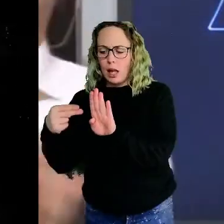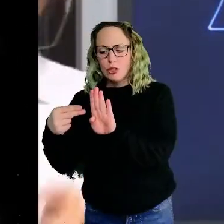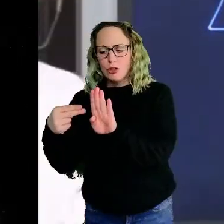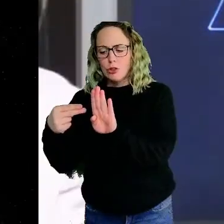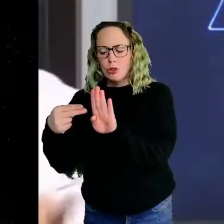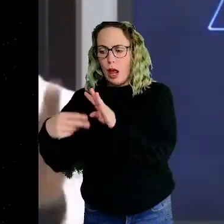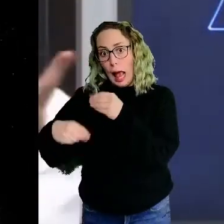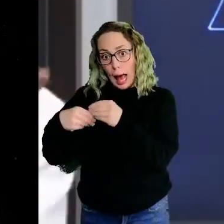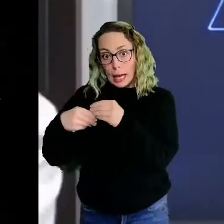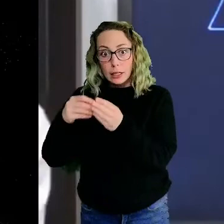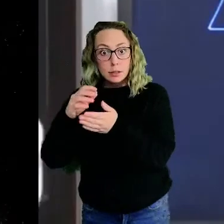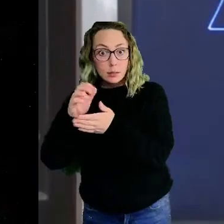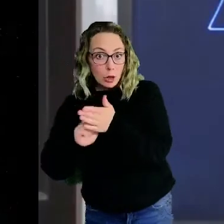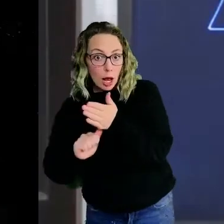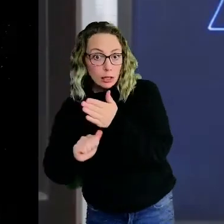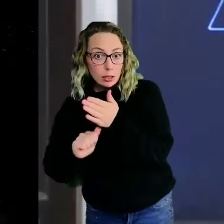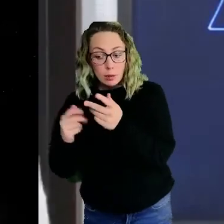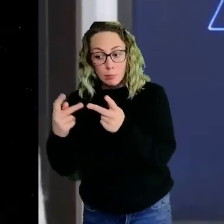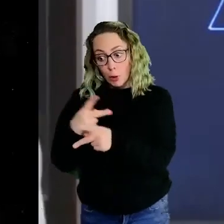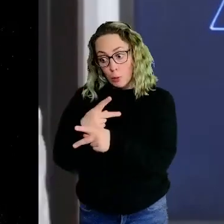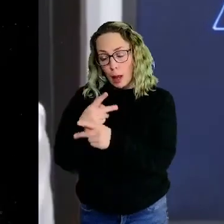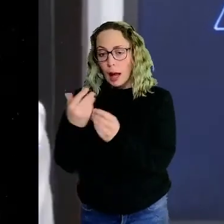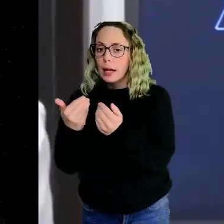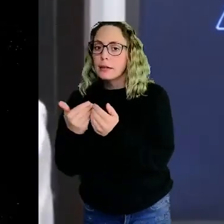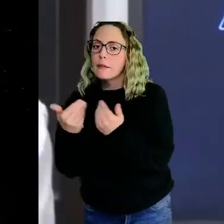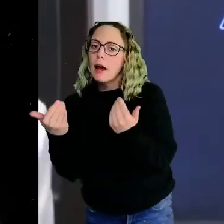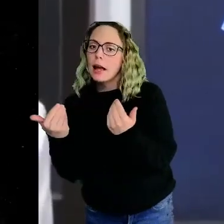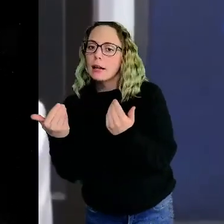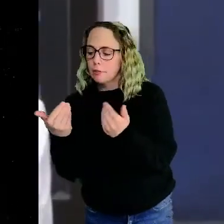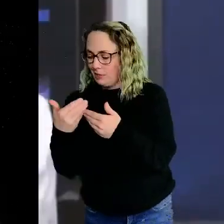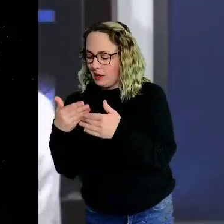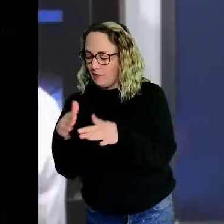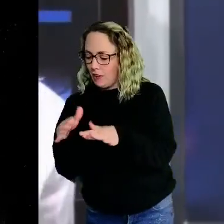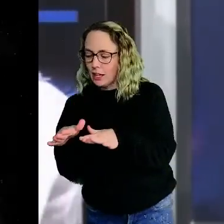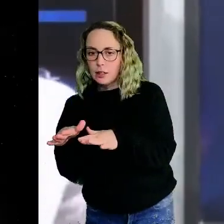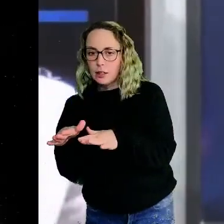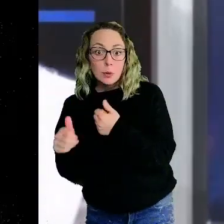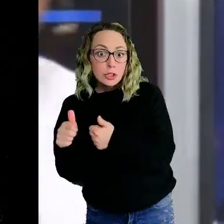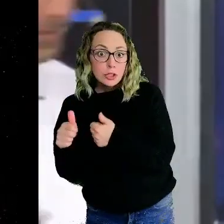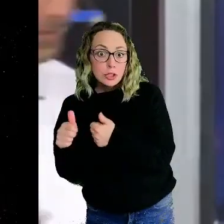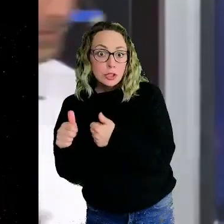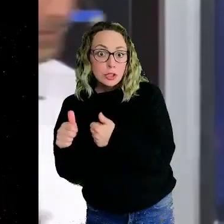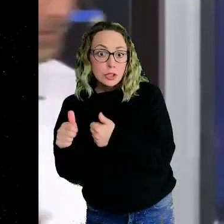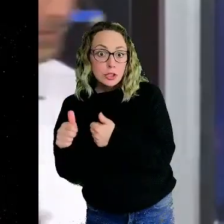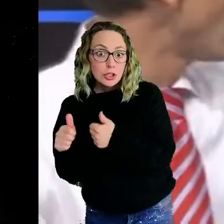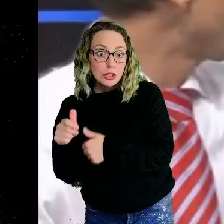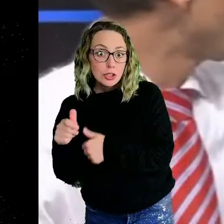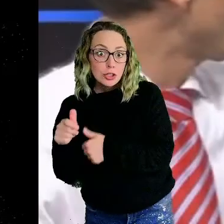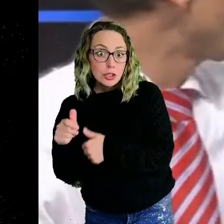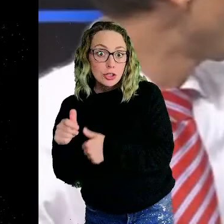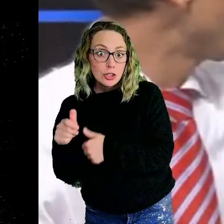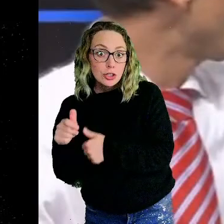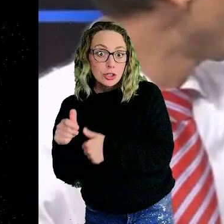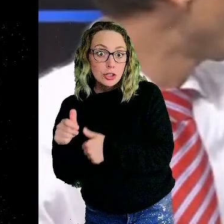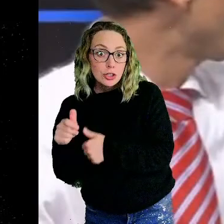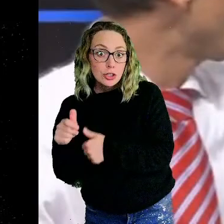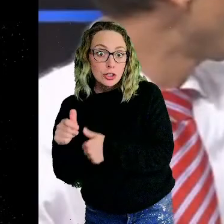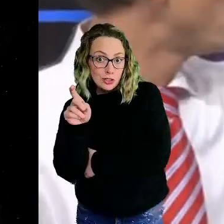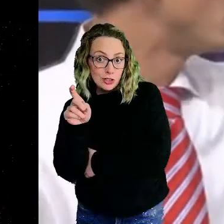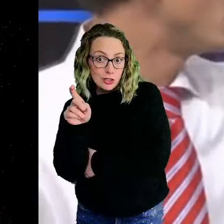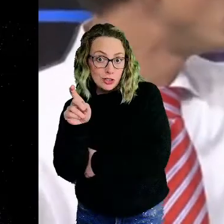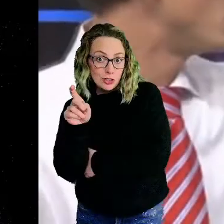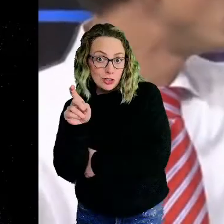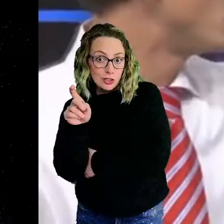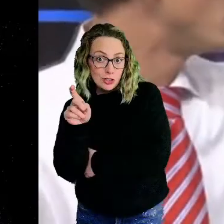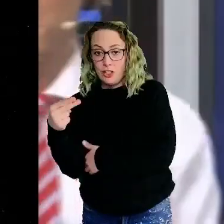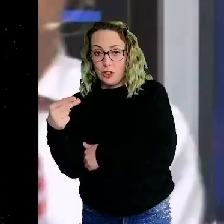subtracted, multiplied, or divided? h